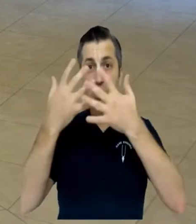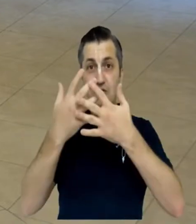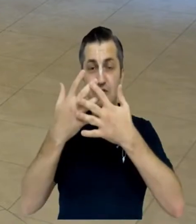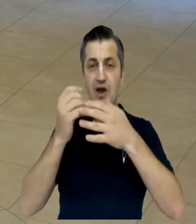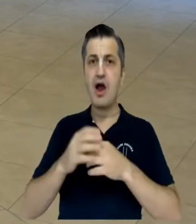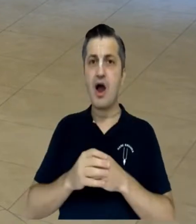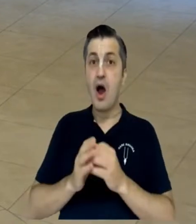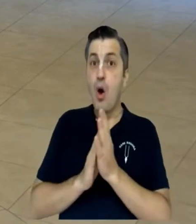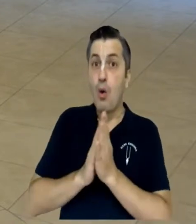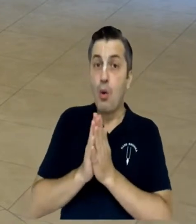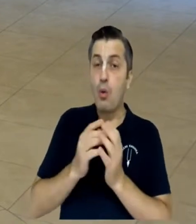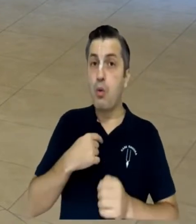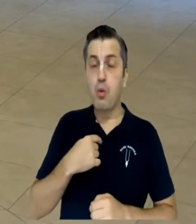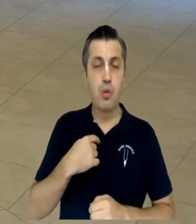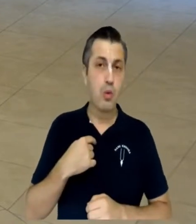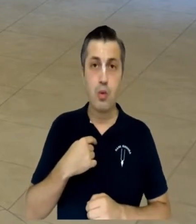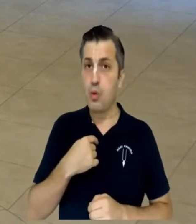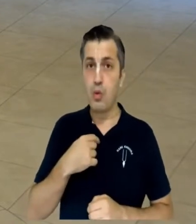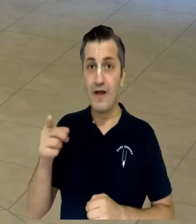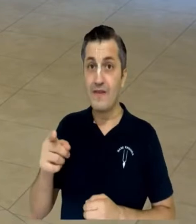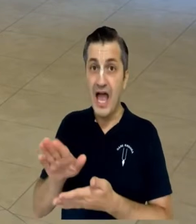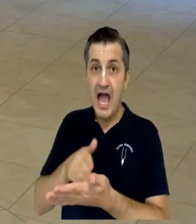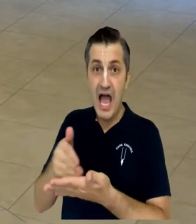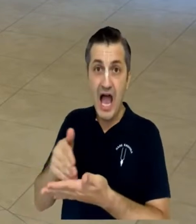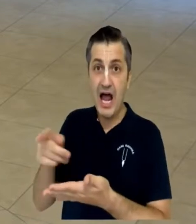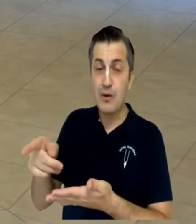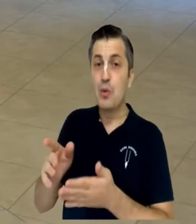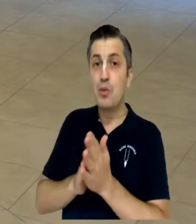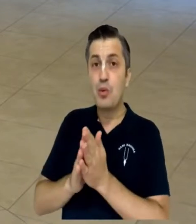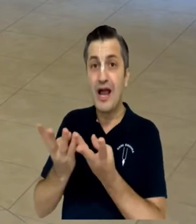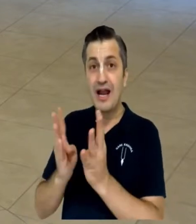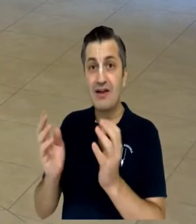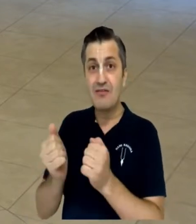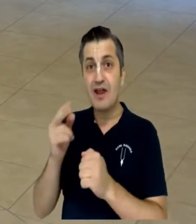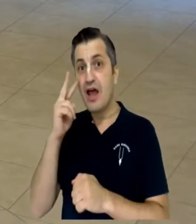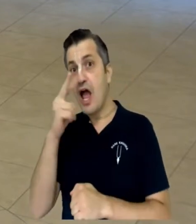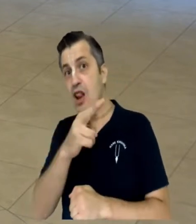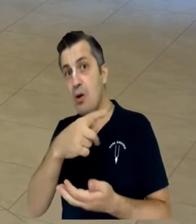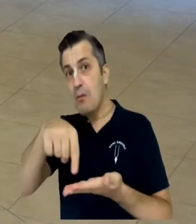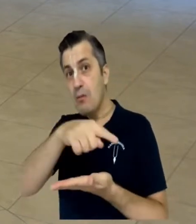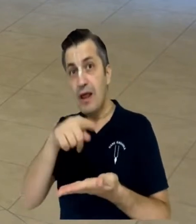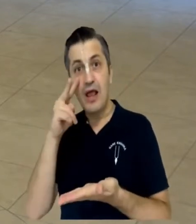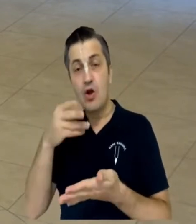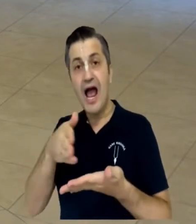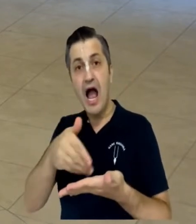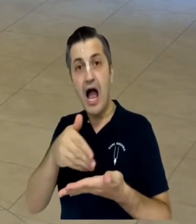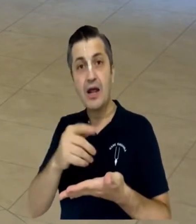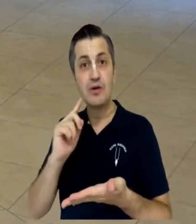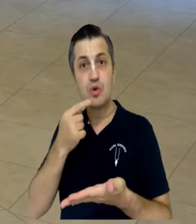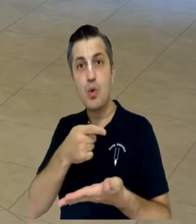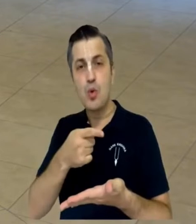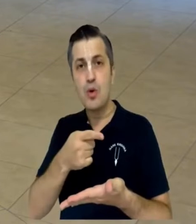then we're actually, the next step is we're prone to make mistakes. So the thing is, you're not only making that